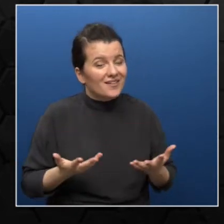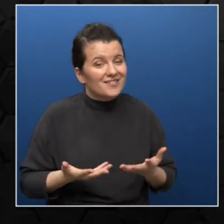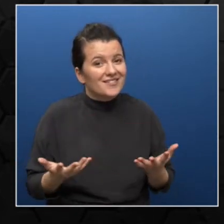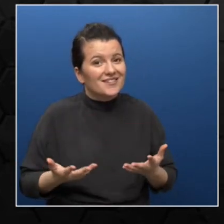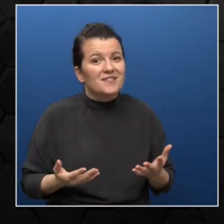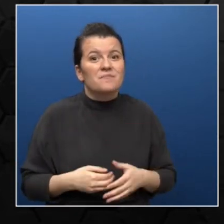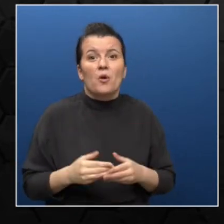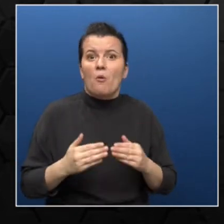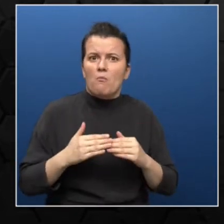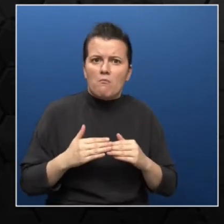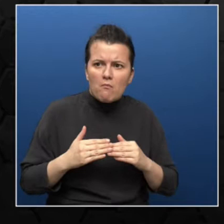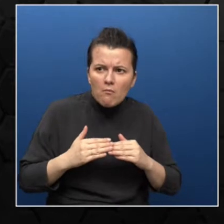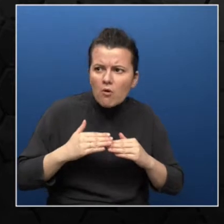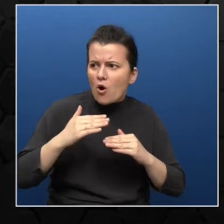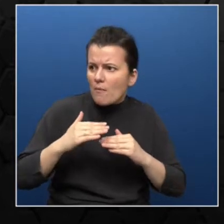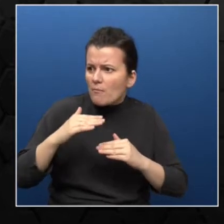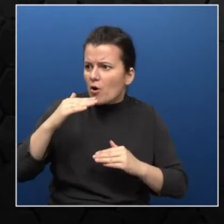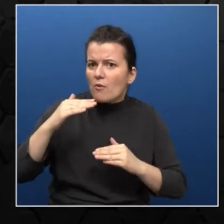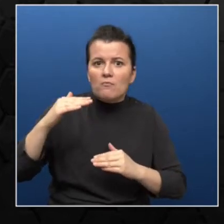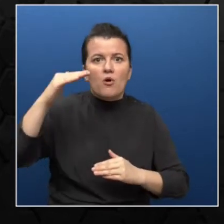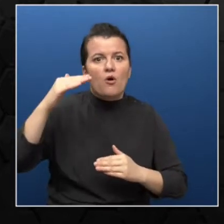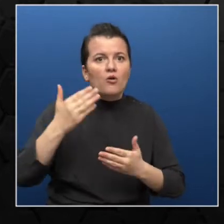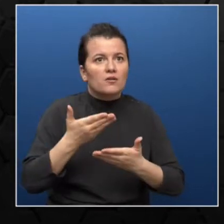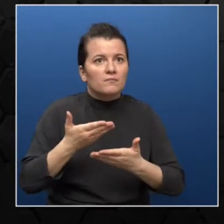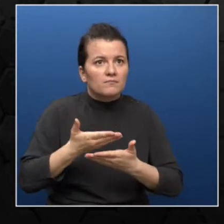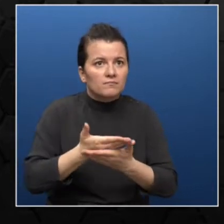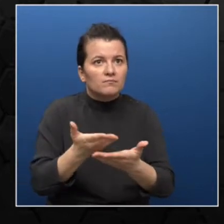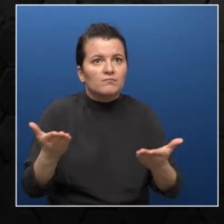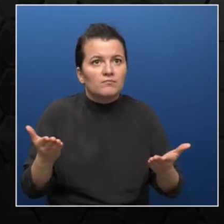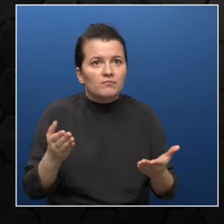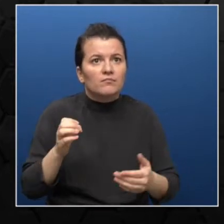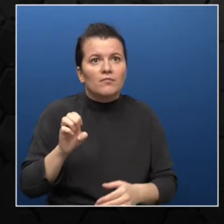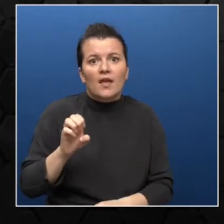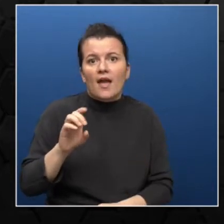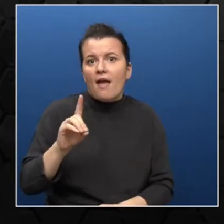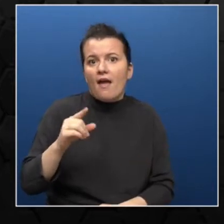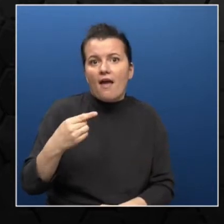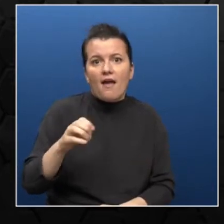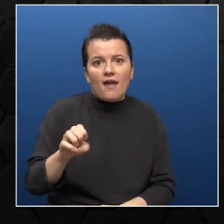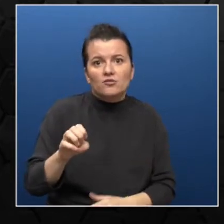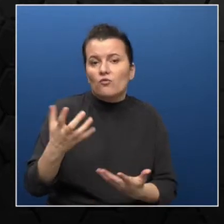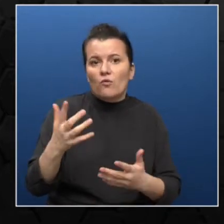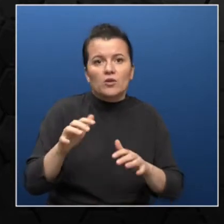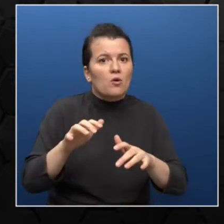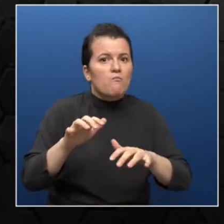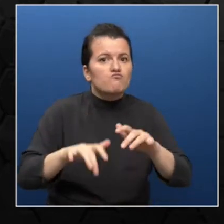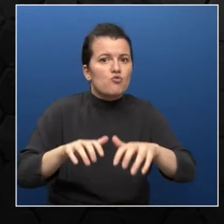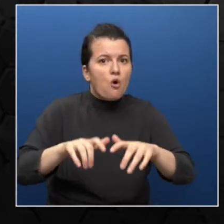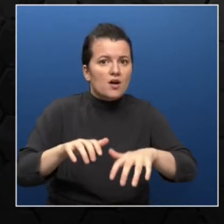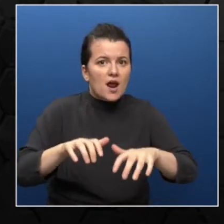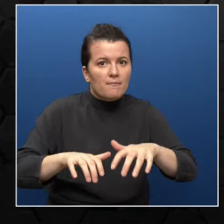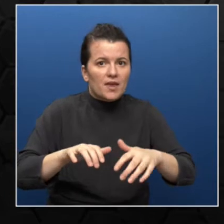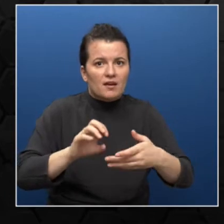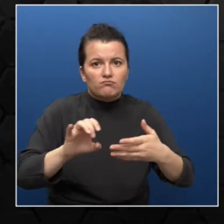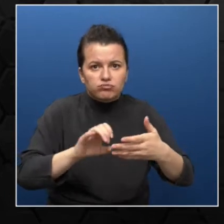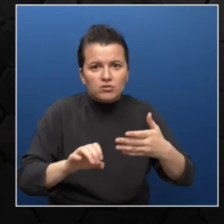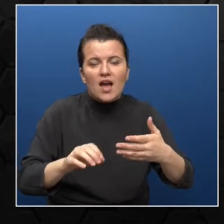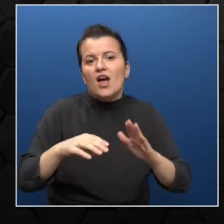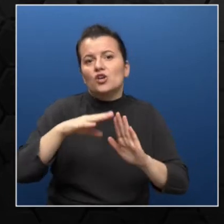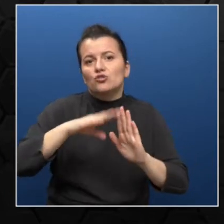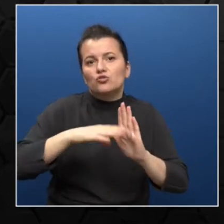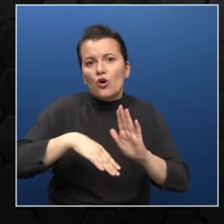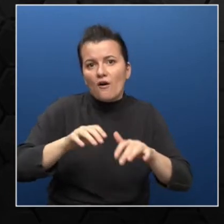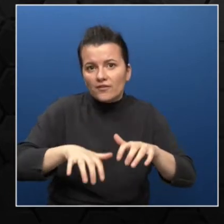more dominant aspect for the edge devices have been the programmable components. That is the software side of